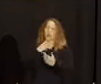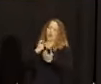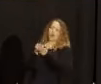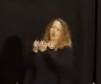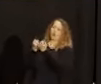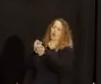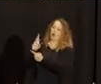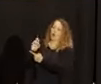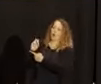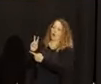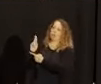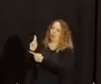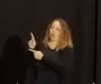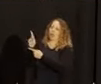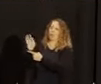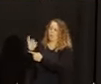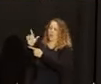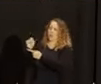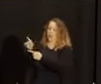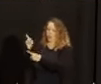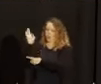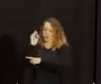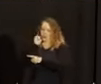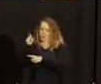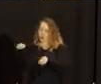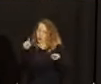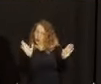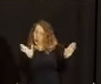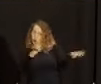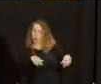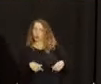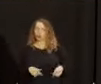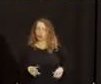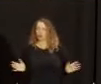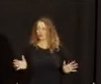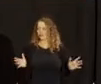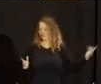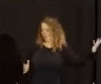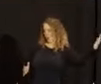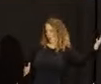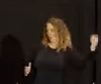Rev Up Florida. Their presentation is tomorrow. You should all go.